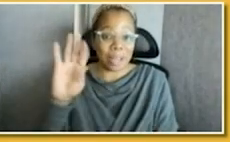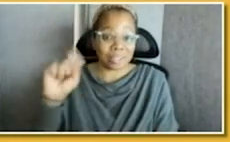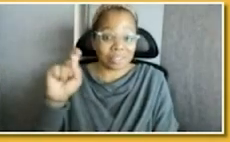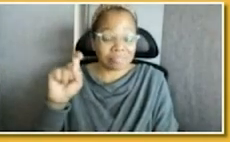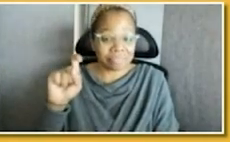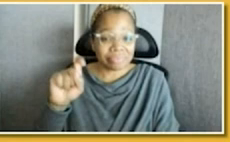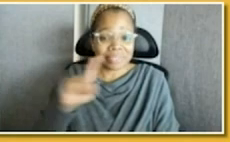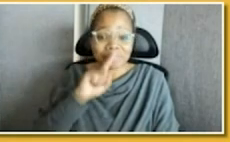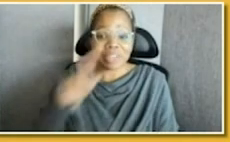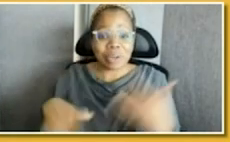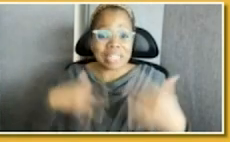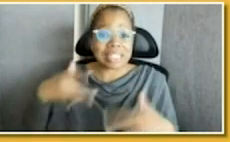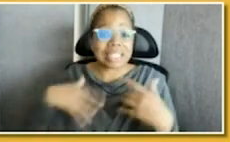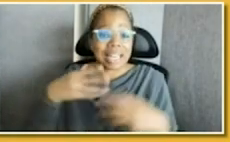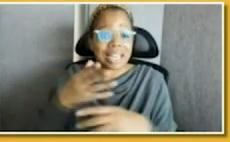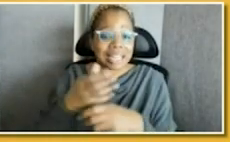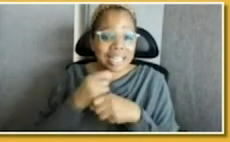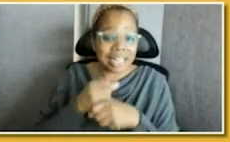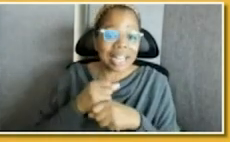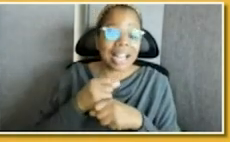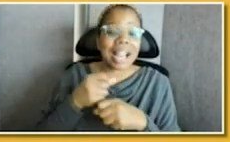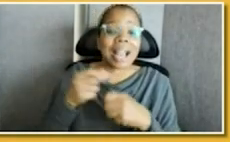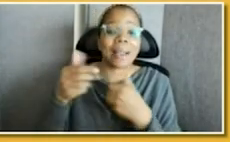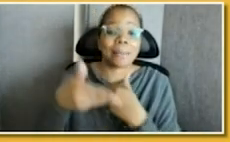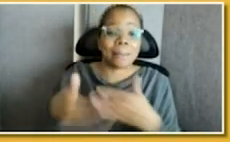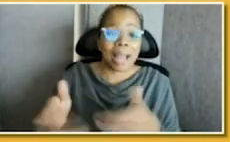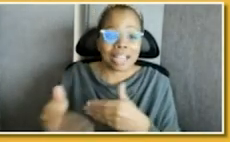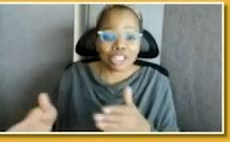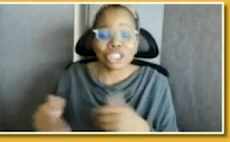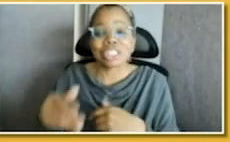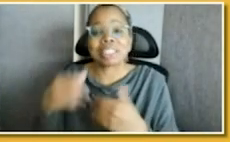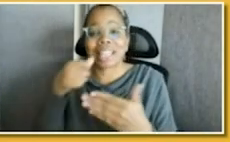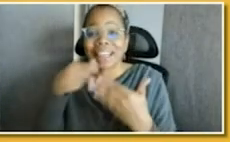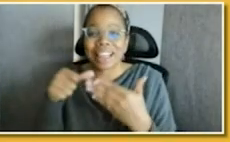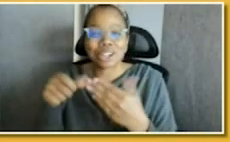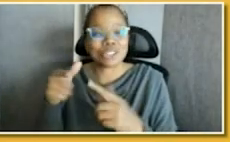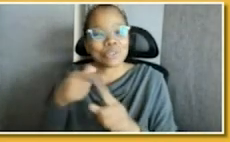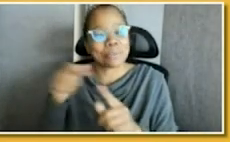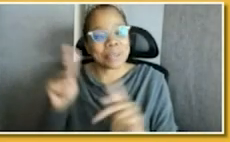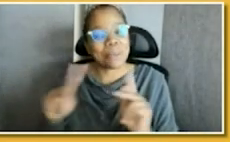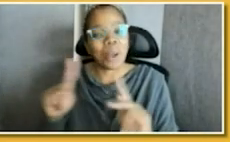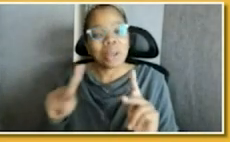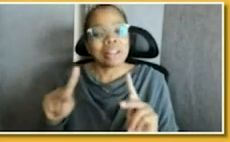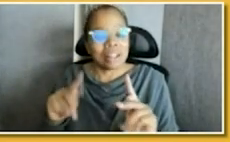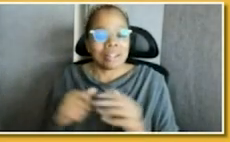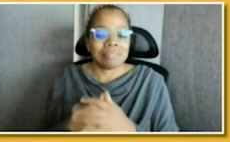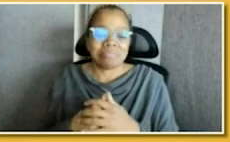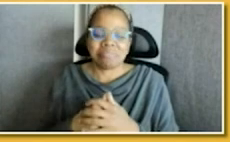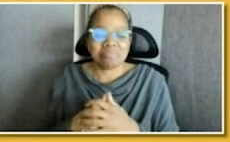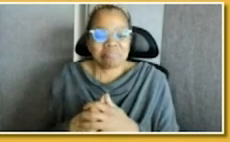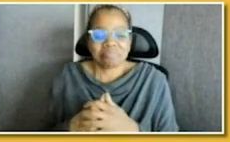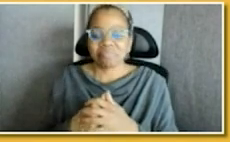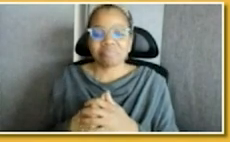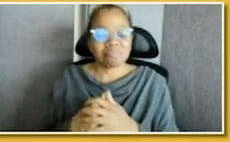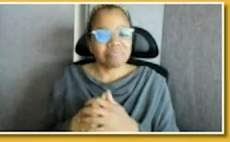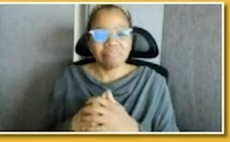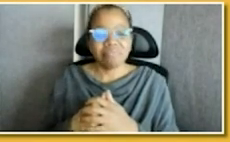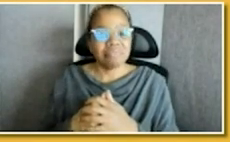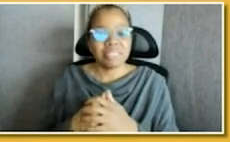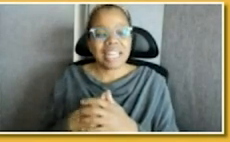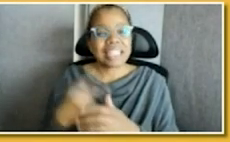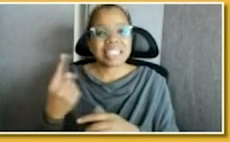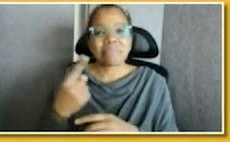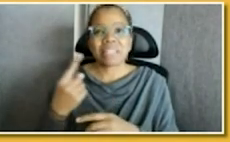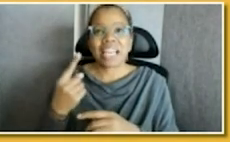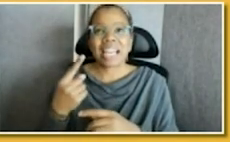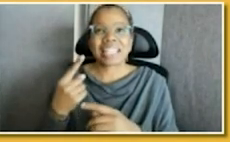and to get letters from people. So it's something that is just completely intangible. You know, you